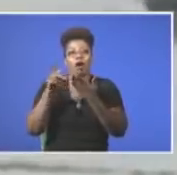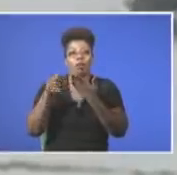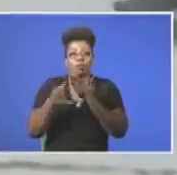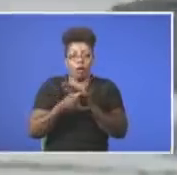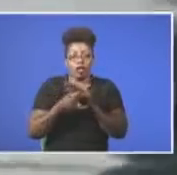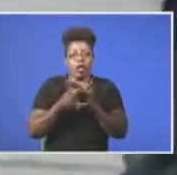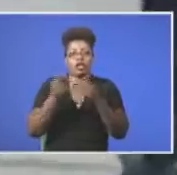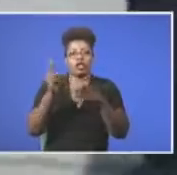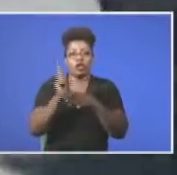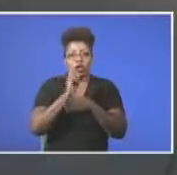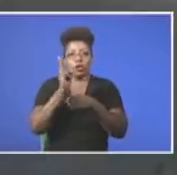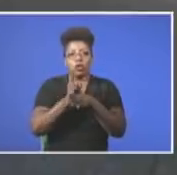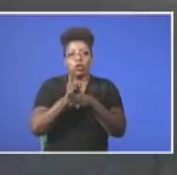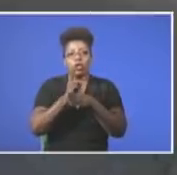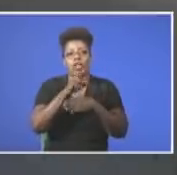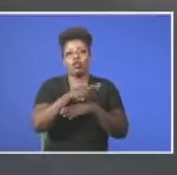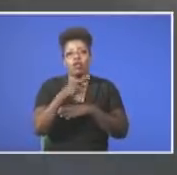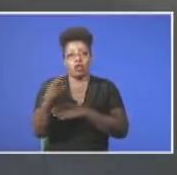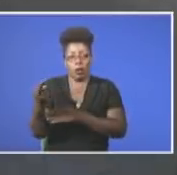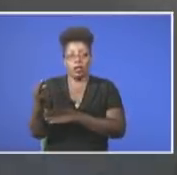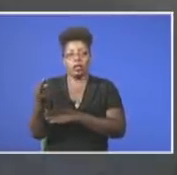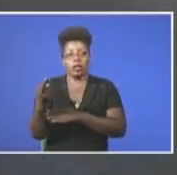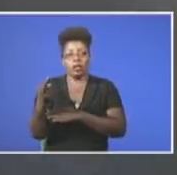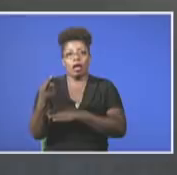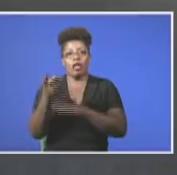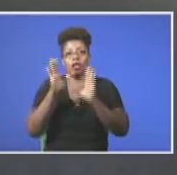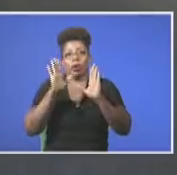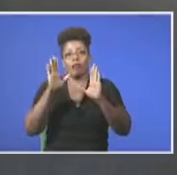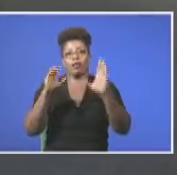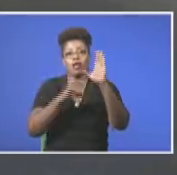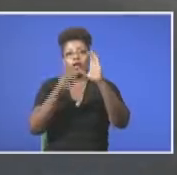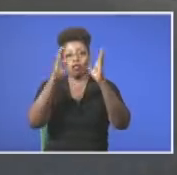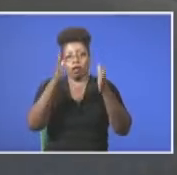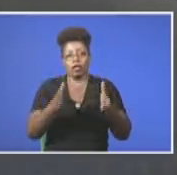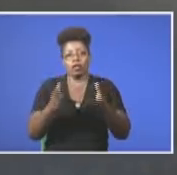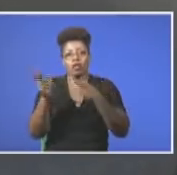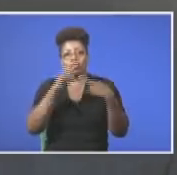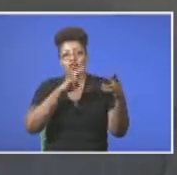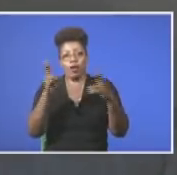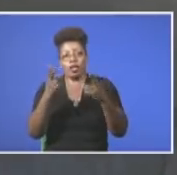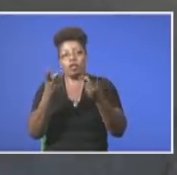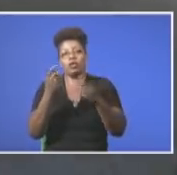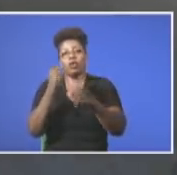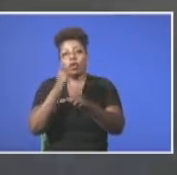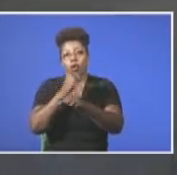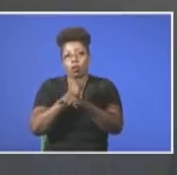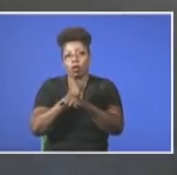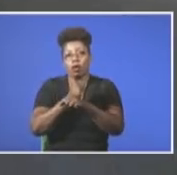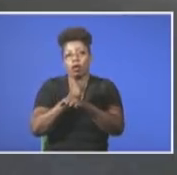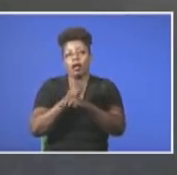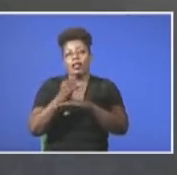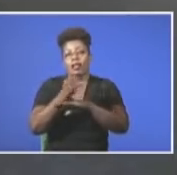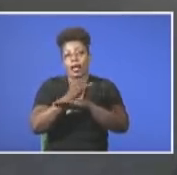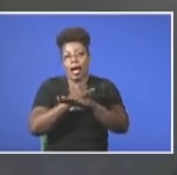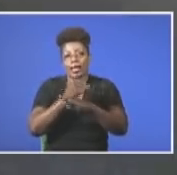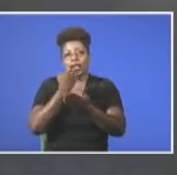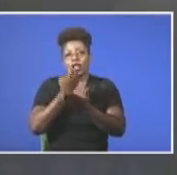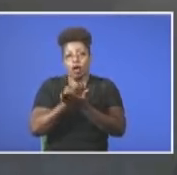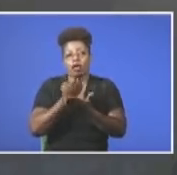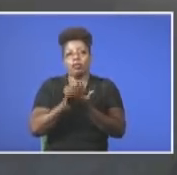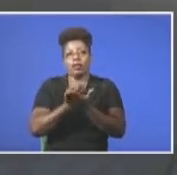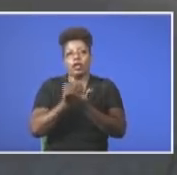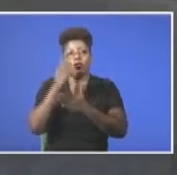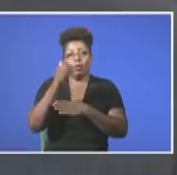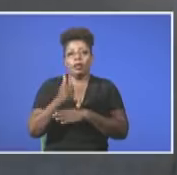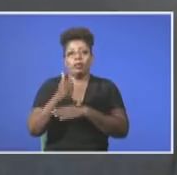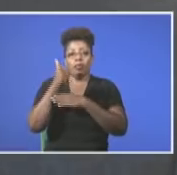the available resources of manpower, great contractors, and people who are standing ready to do the work, the whole island's economy is going to be